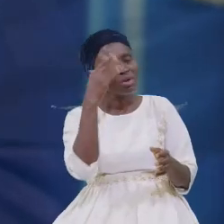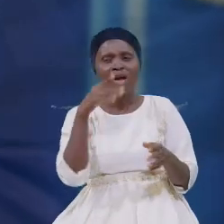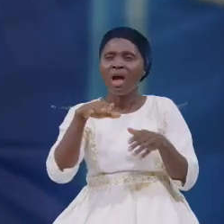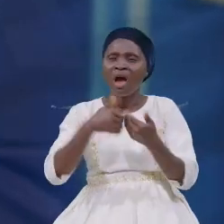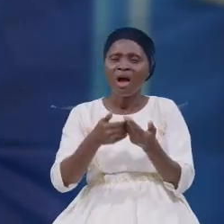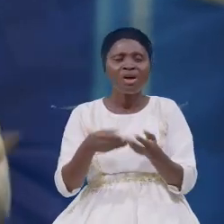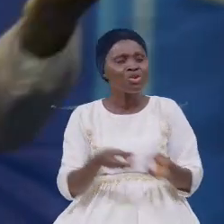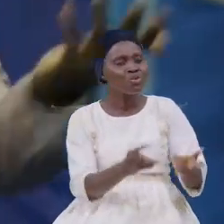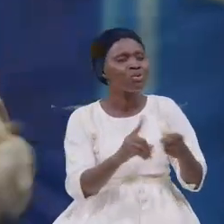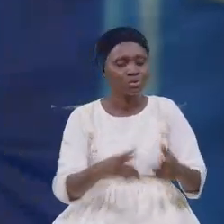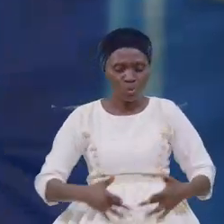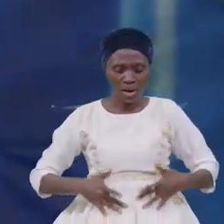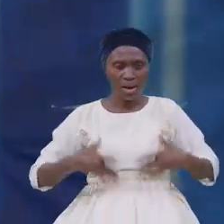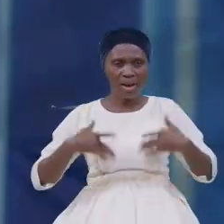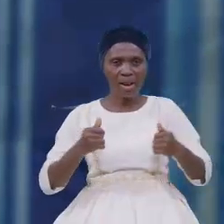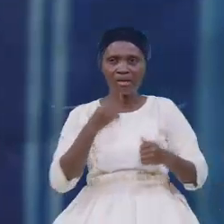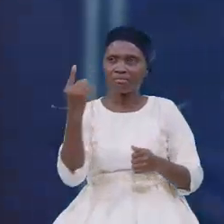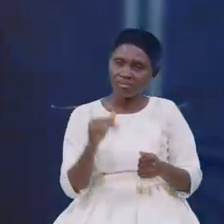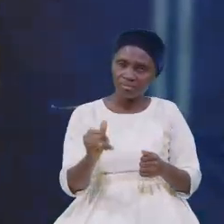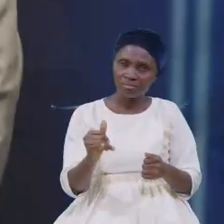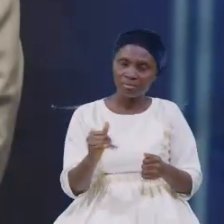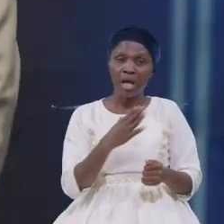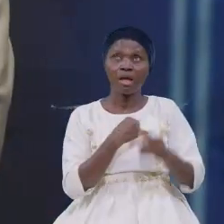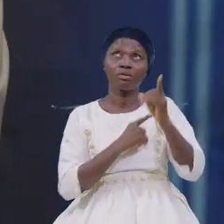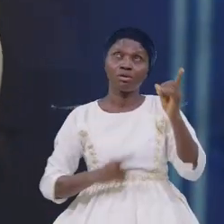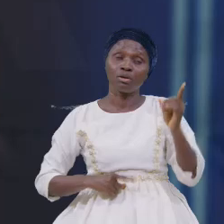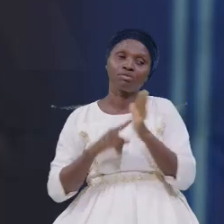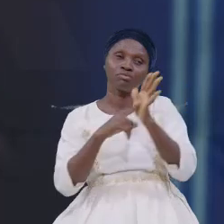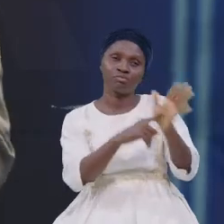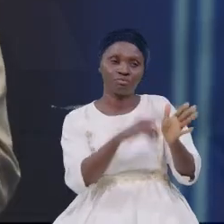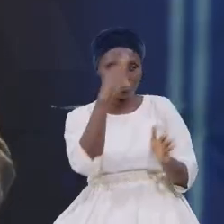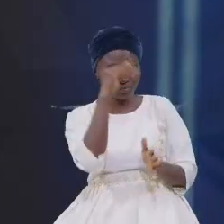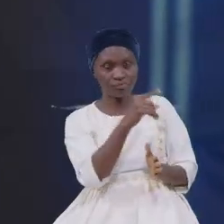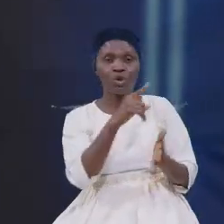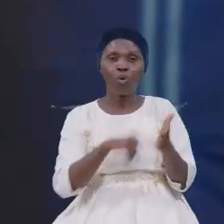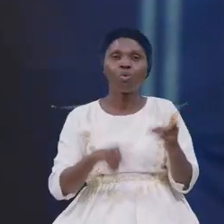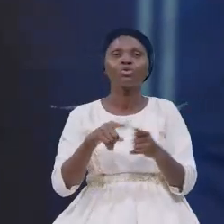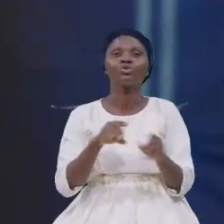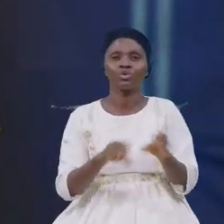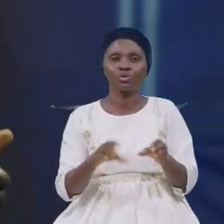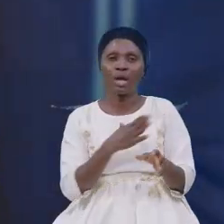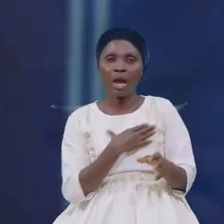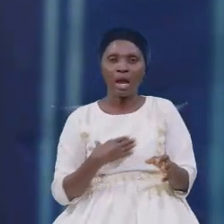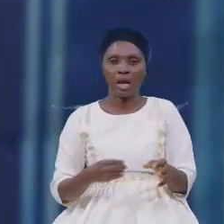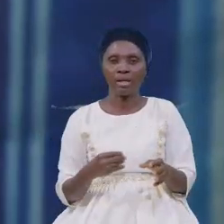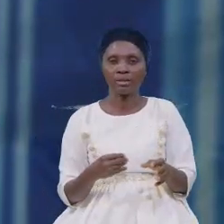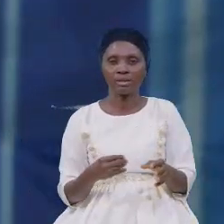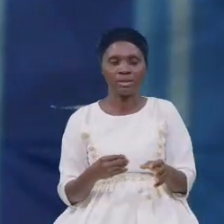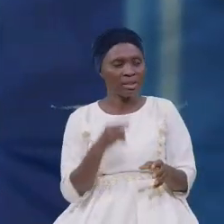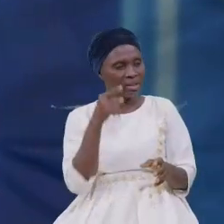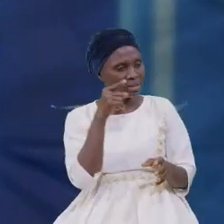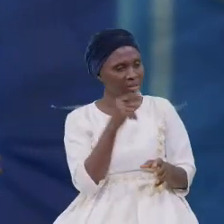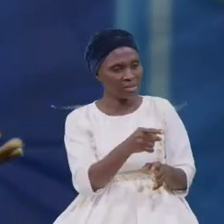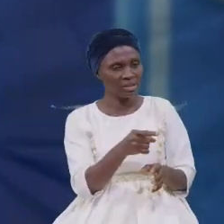eternal. And the Lord showed him what to do. And instead of saying, I'm